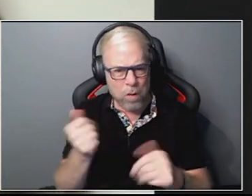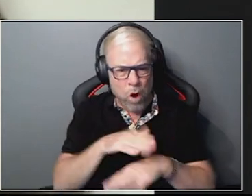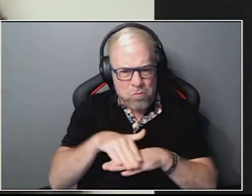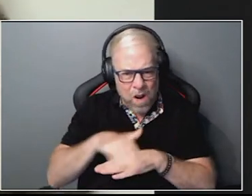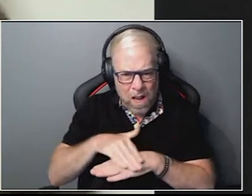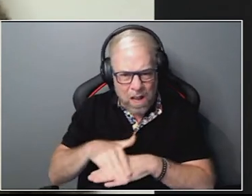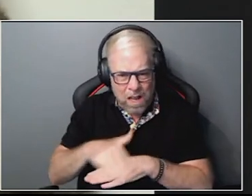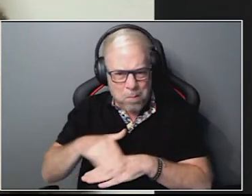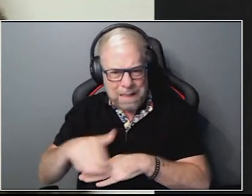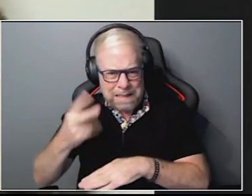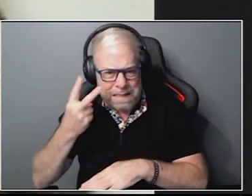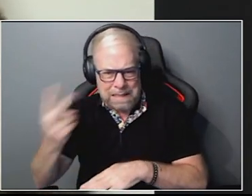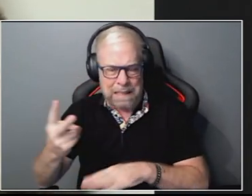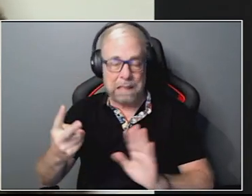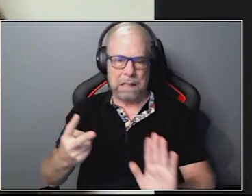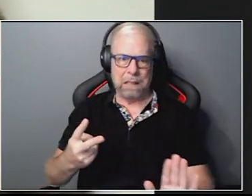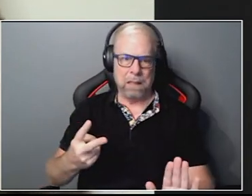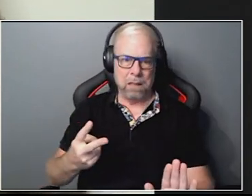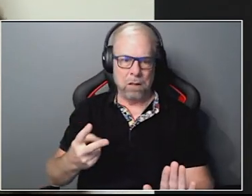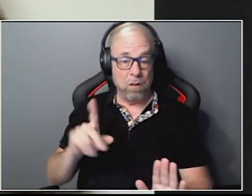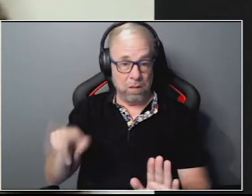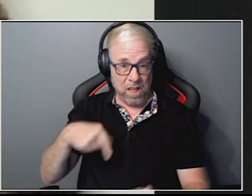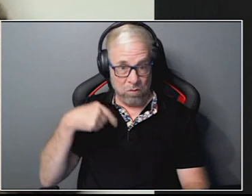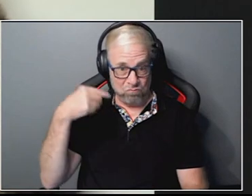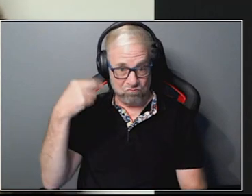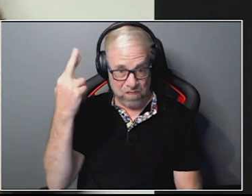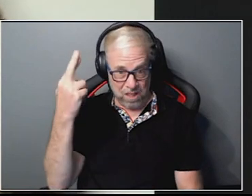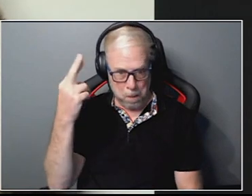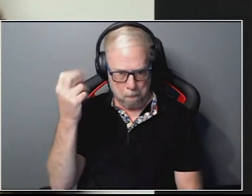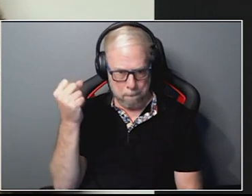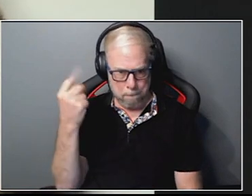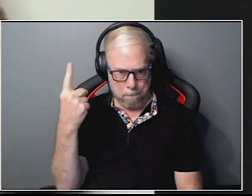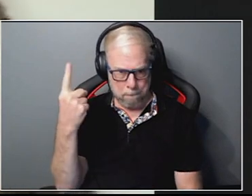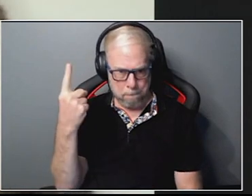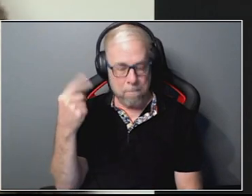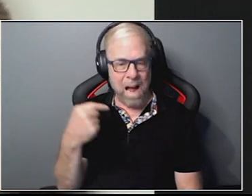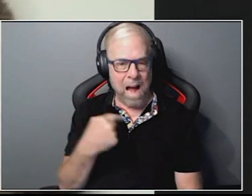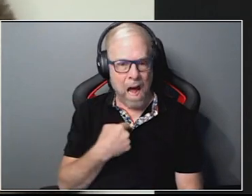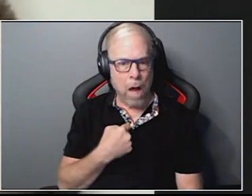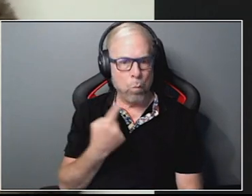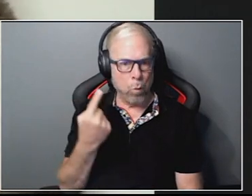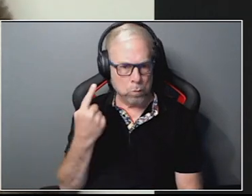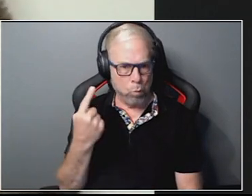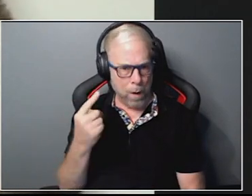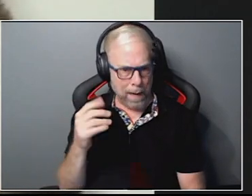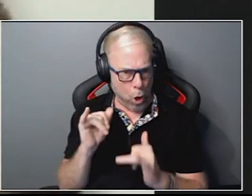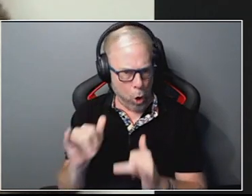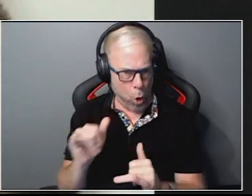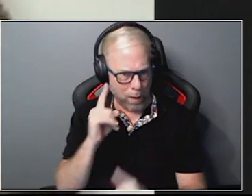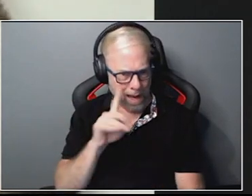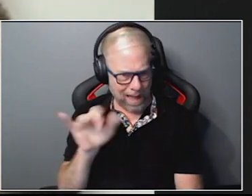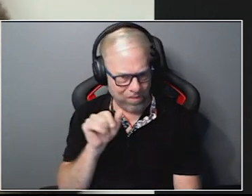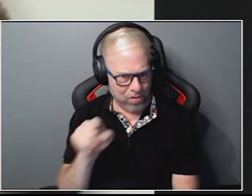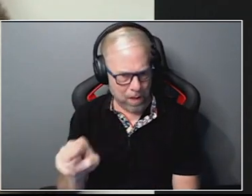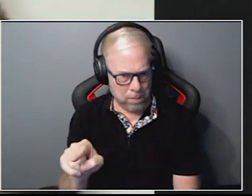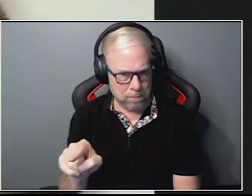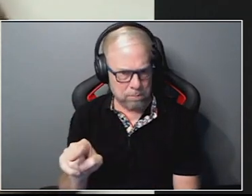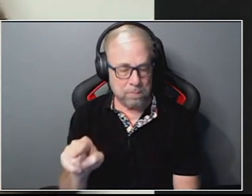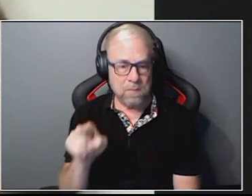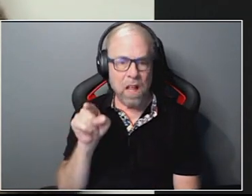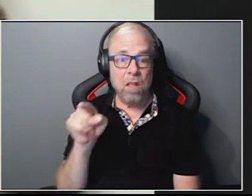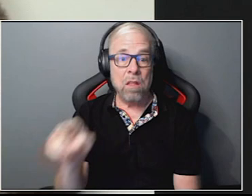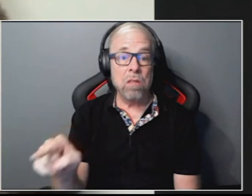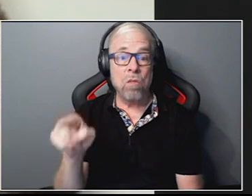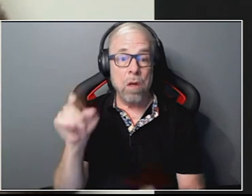it came off. Well, when they realized that I was one of them, or I looked like one of them, they were